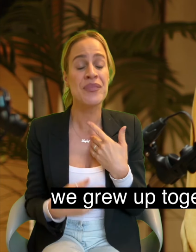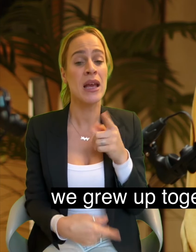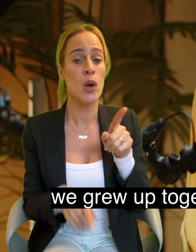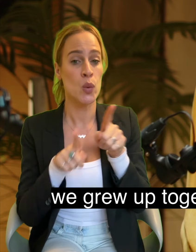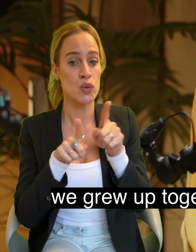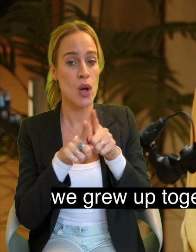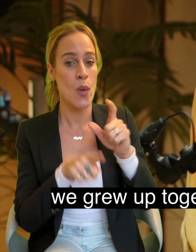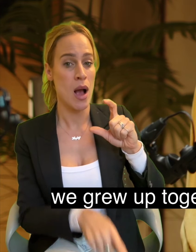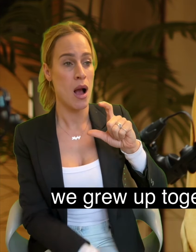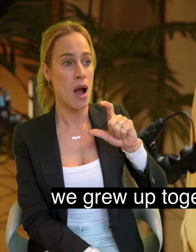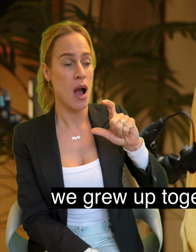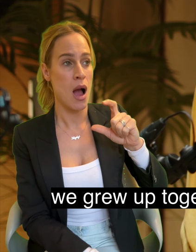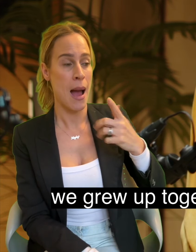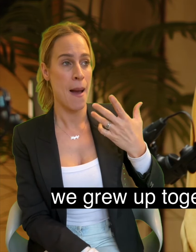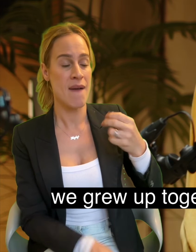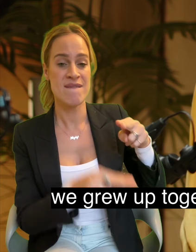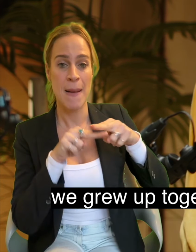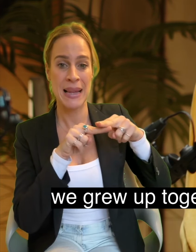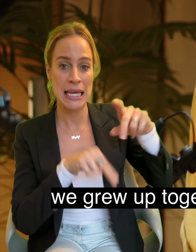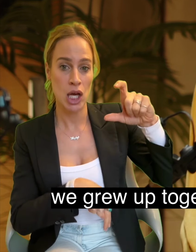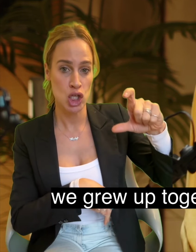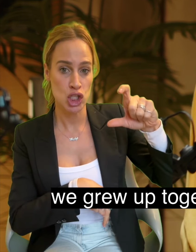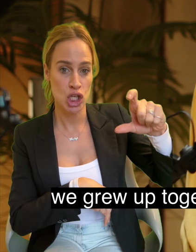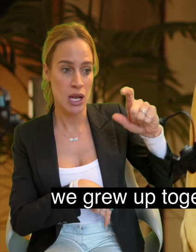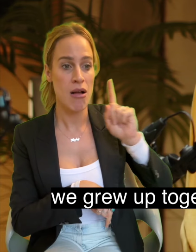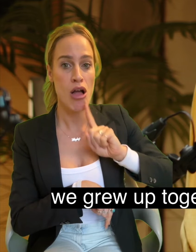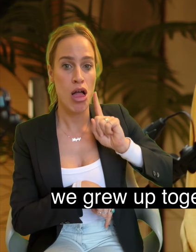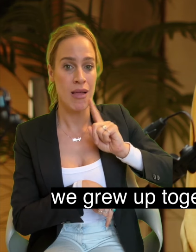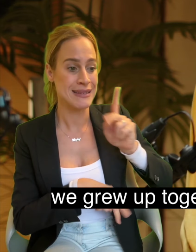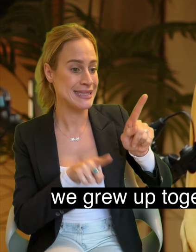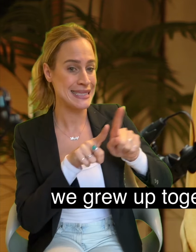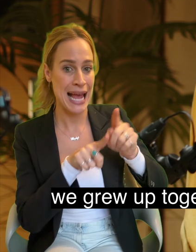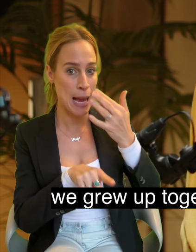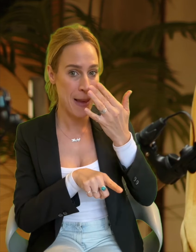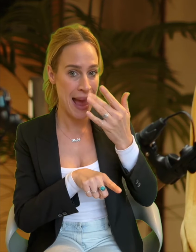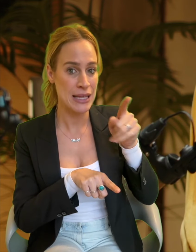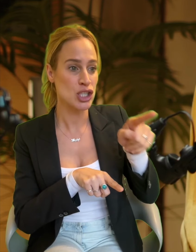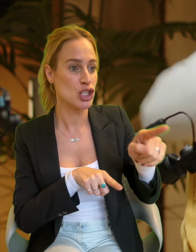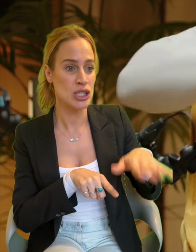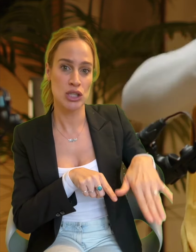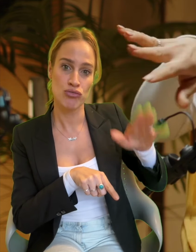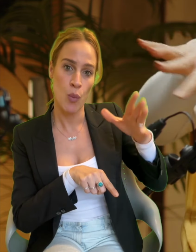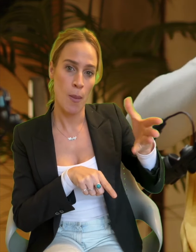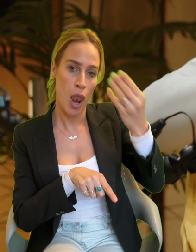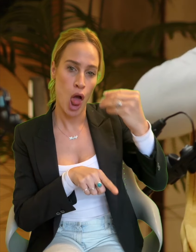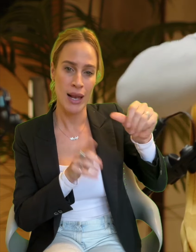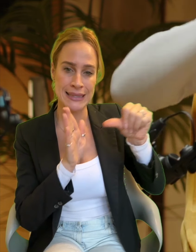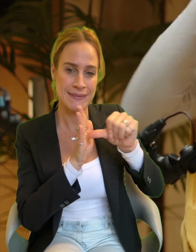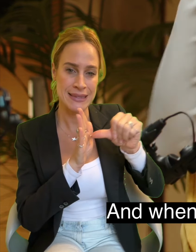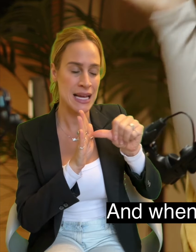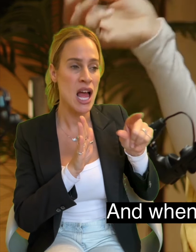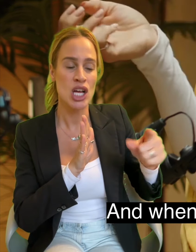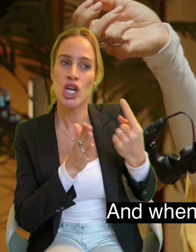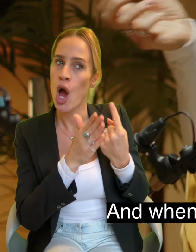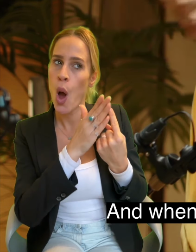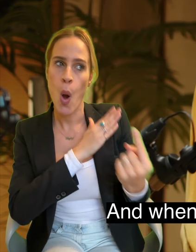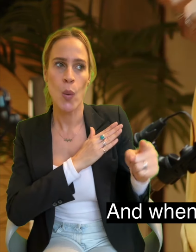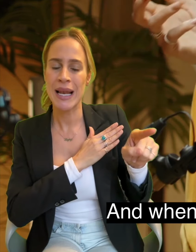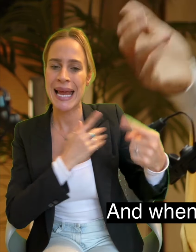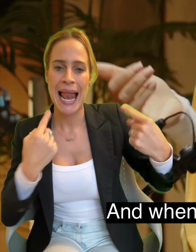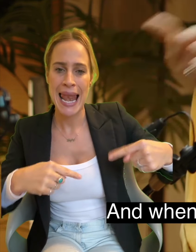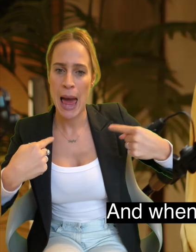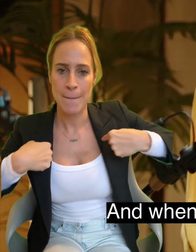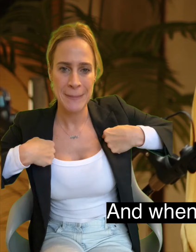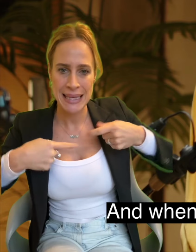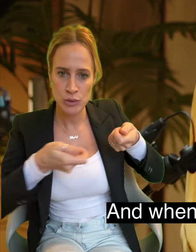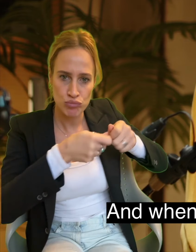up together, and she had learning difficulties, and she would only let me do her hair. Like, she wouldn't let her mum. And when her mum was having problems